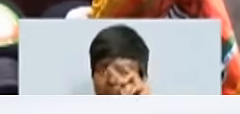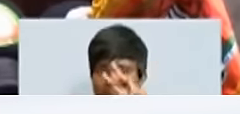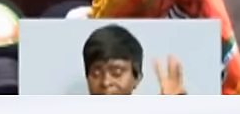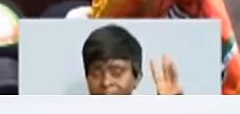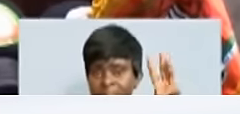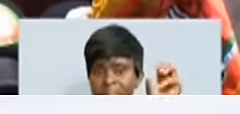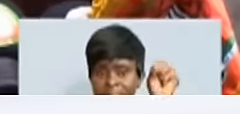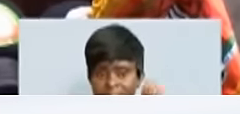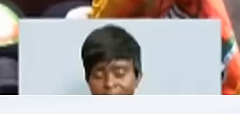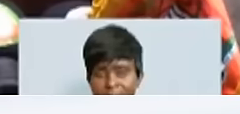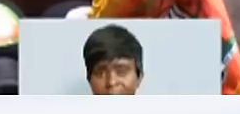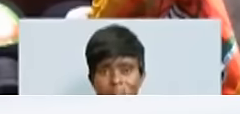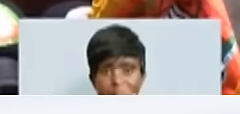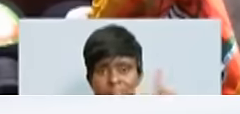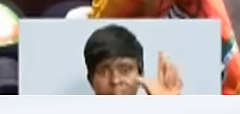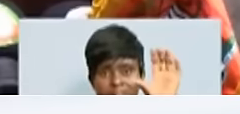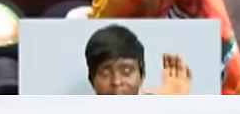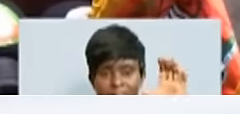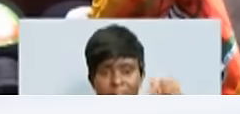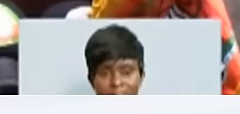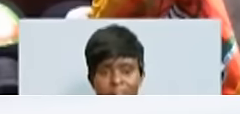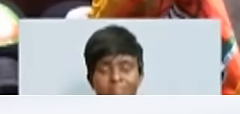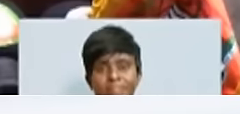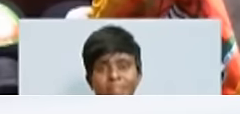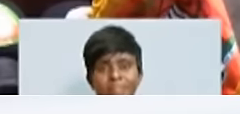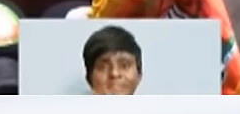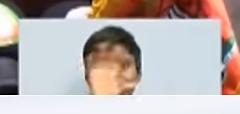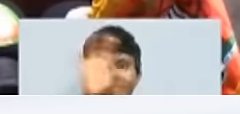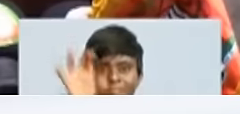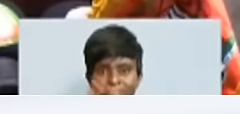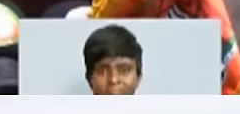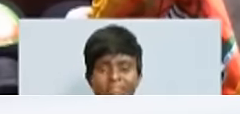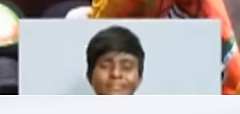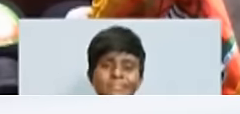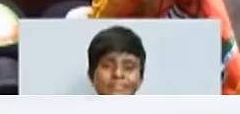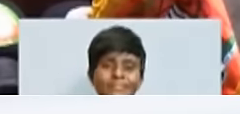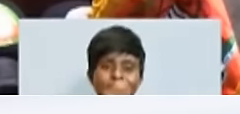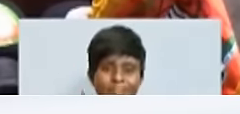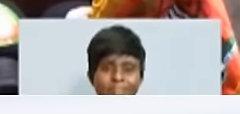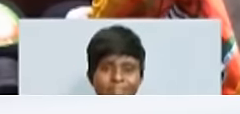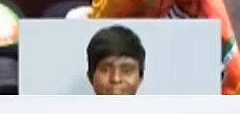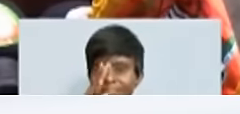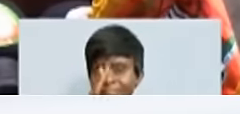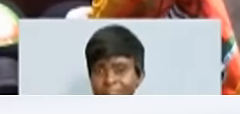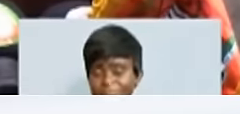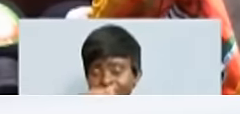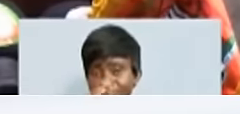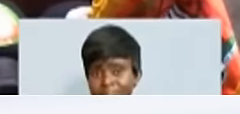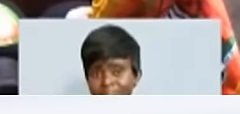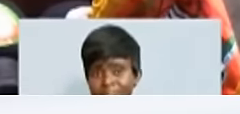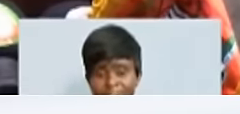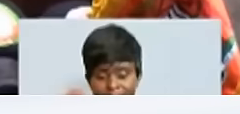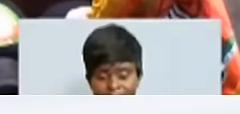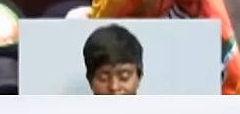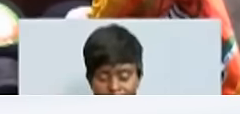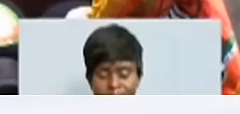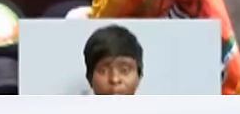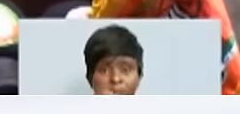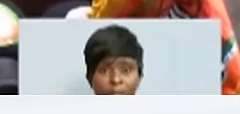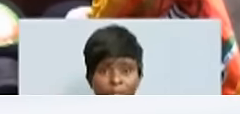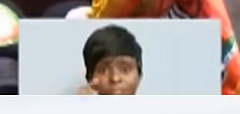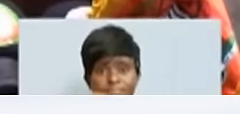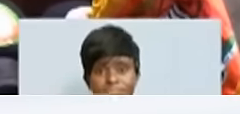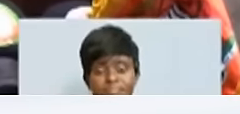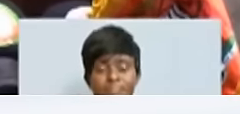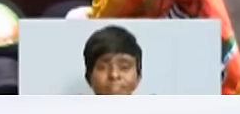Western, Southern, Luapula, and Muchinga provinces, Madam Speaker. Again, numbers don't